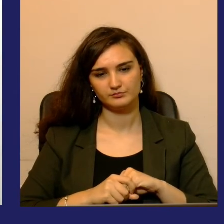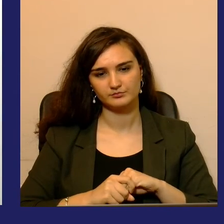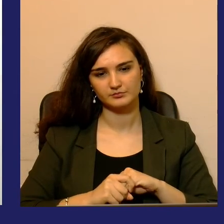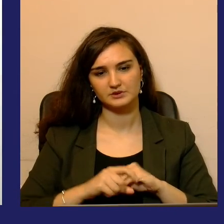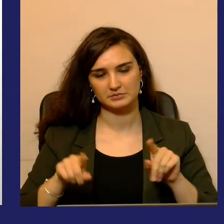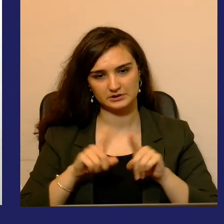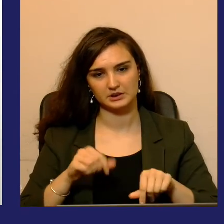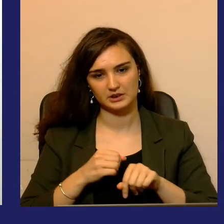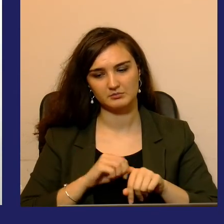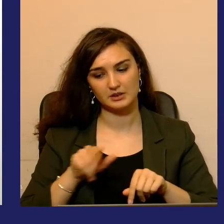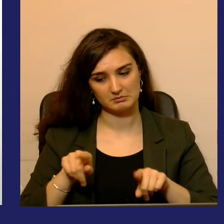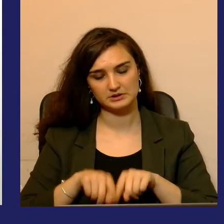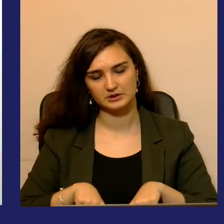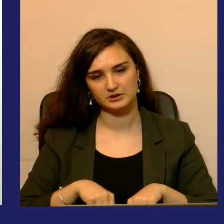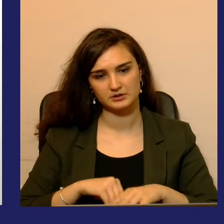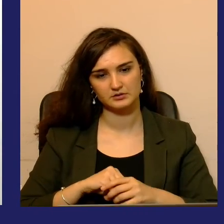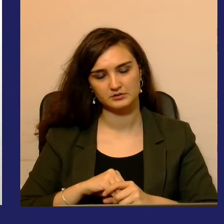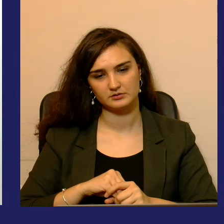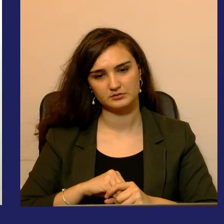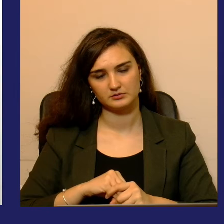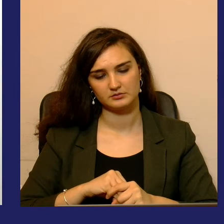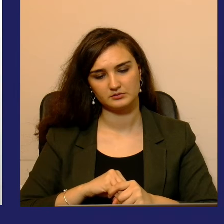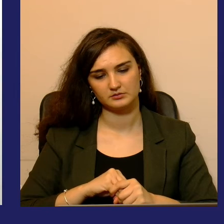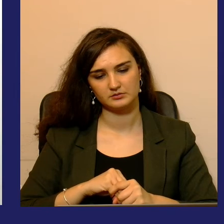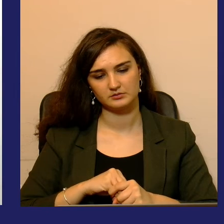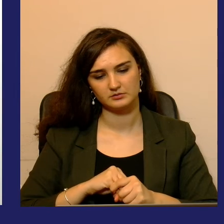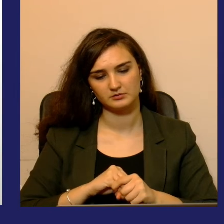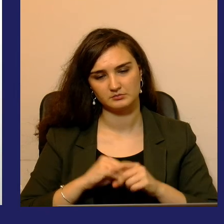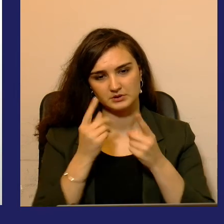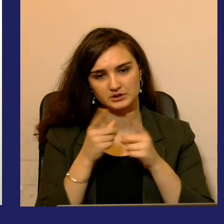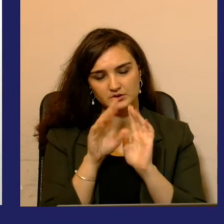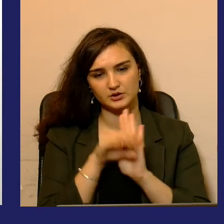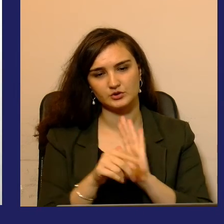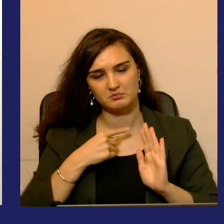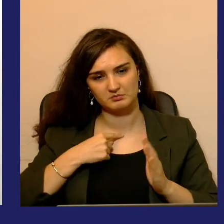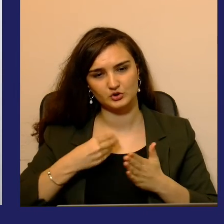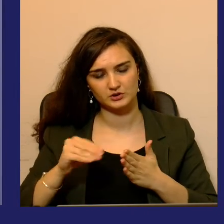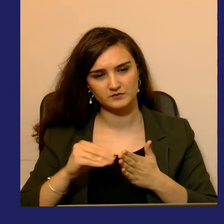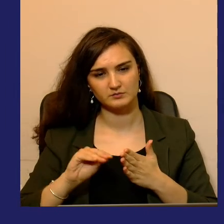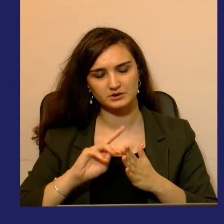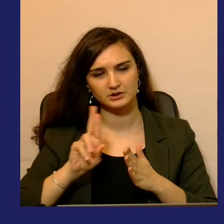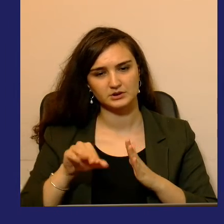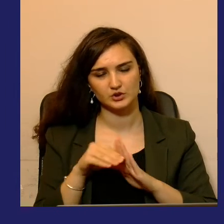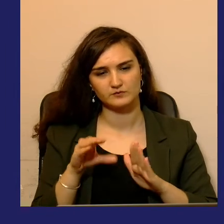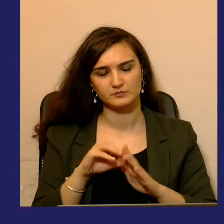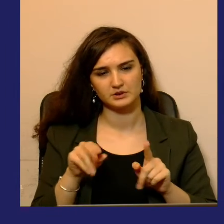have long-term clientelistic relationships. Thank you.